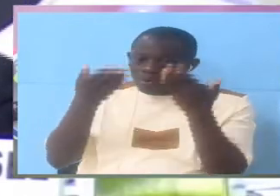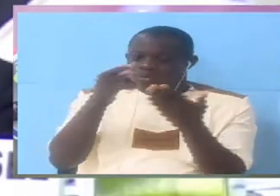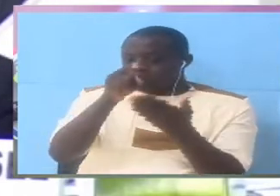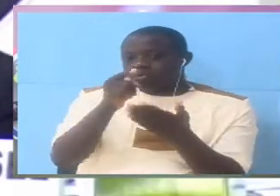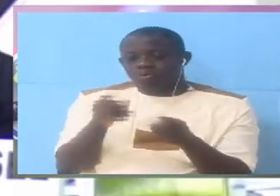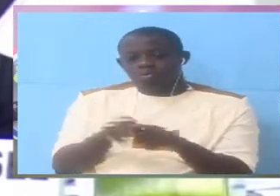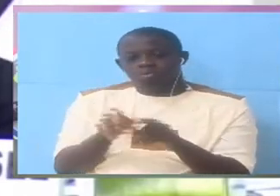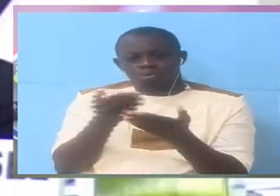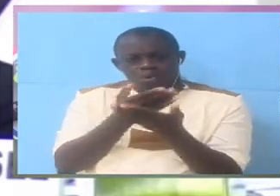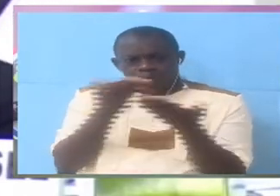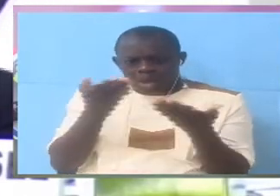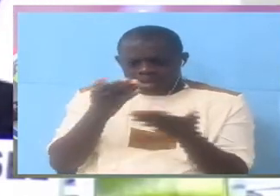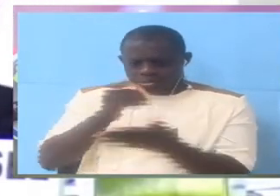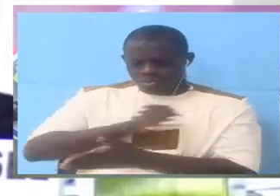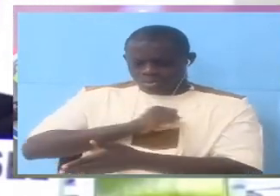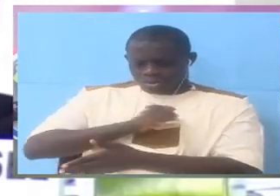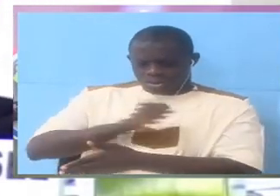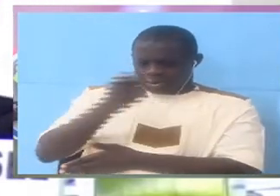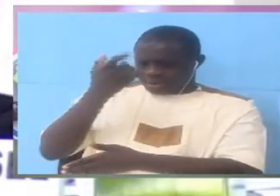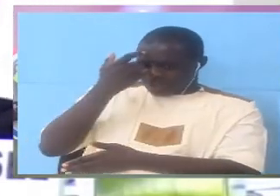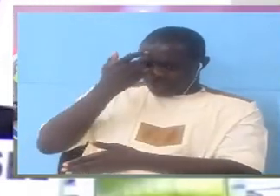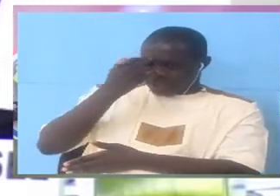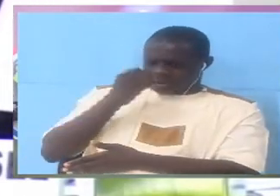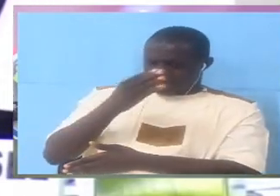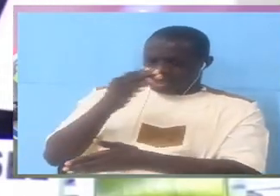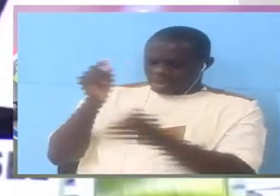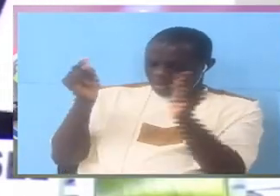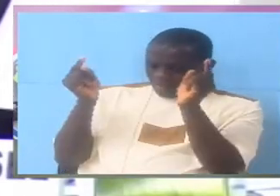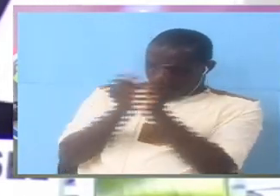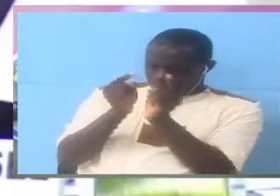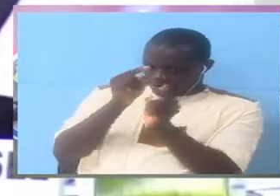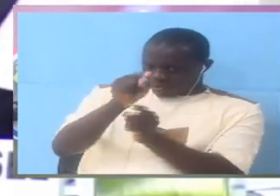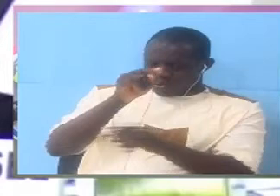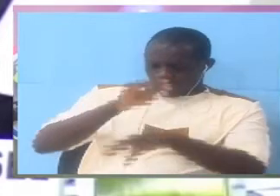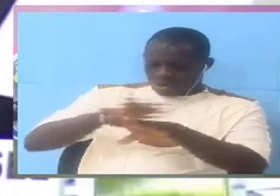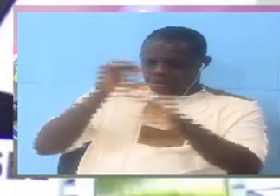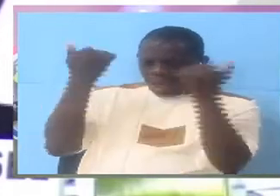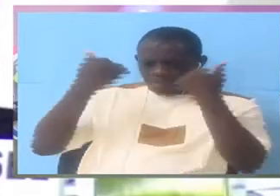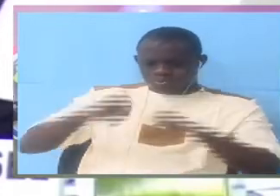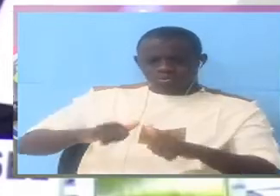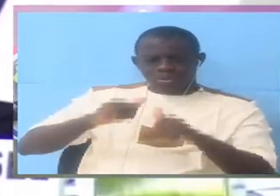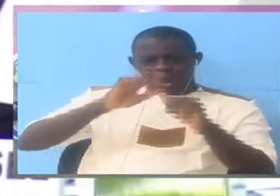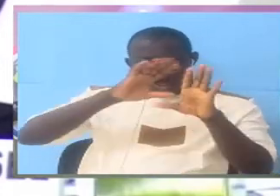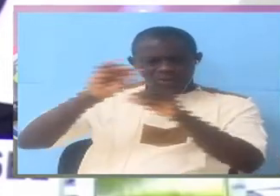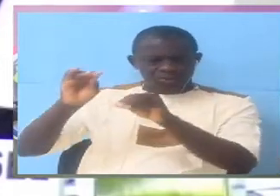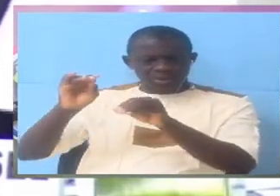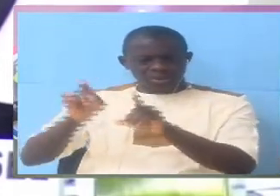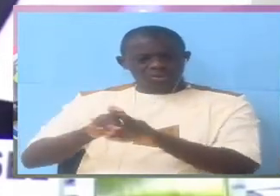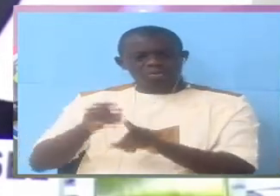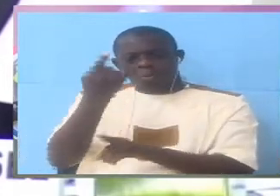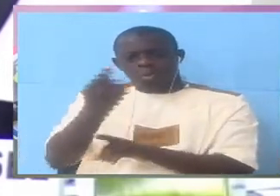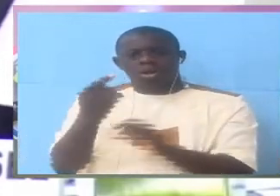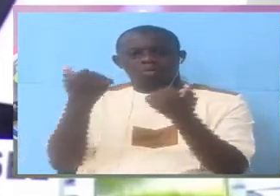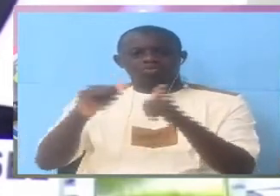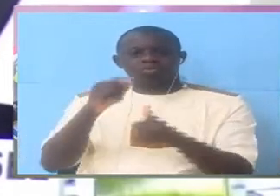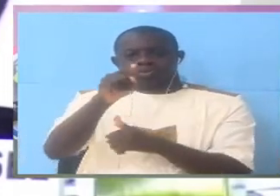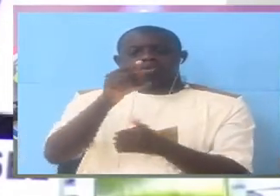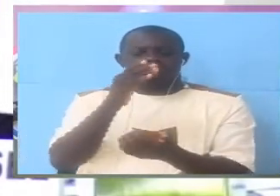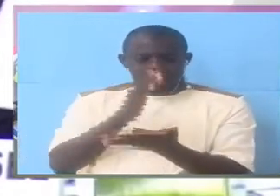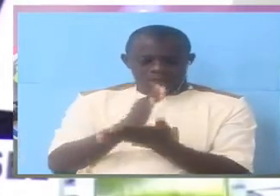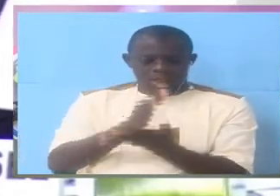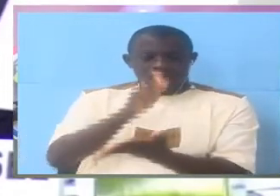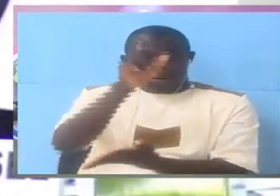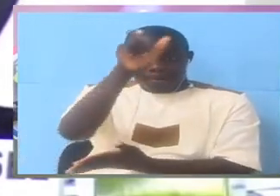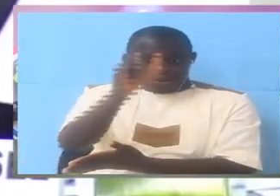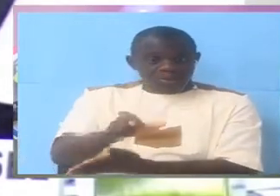why would he claim that he met you on this particular occasion? And it just happens that you are in fact the